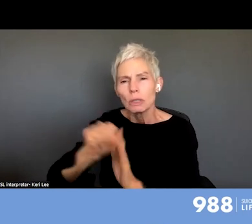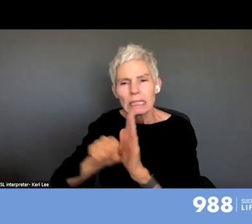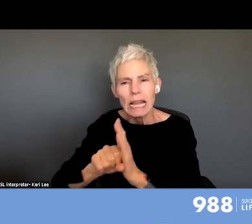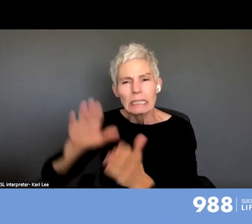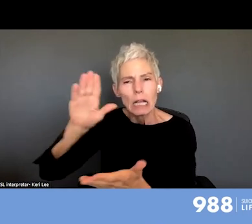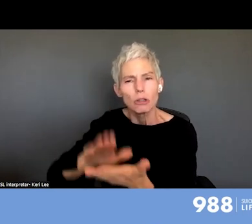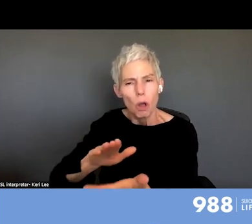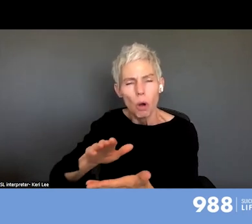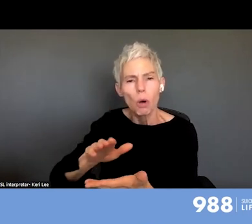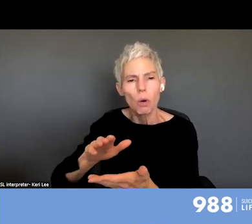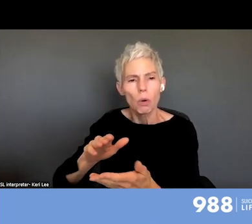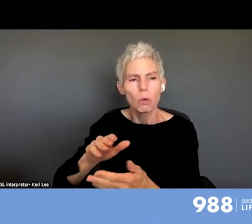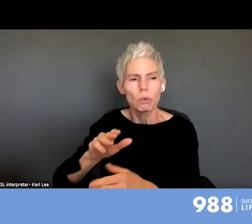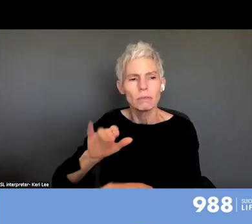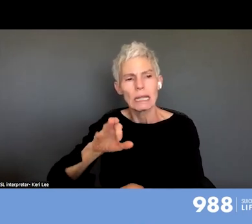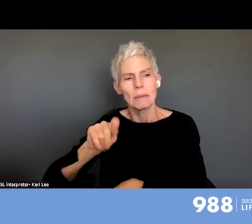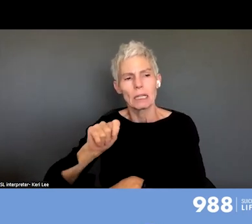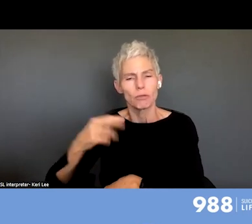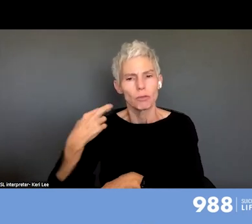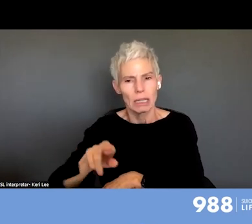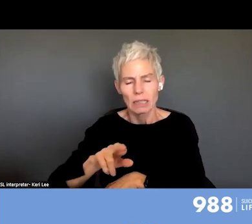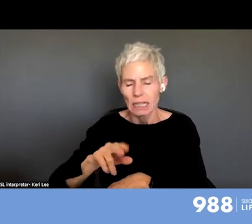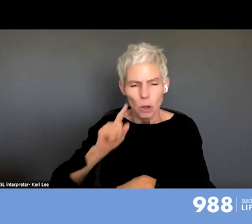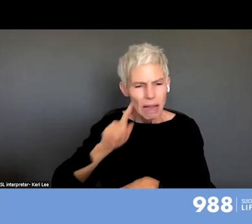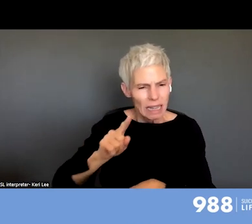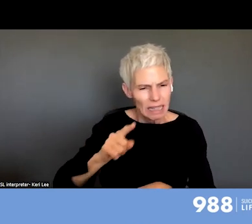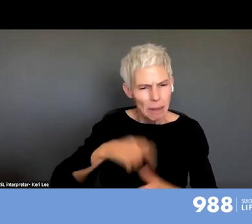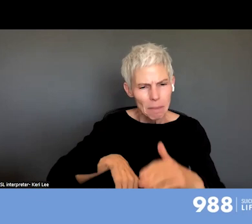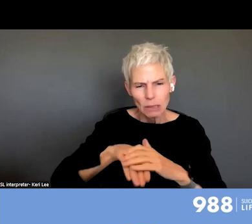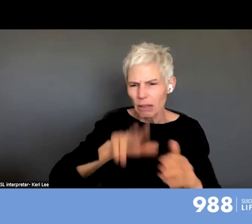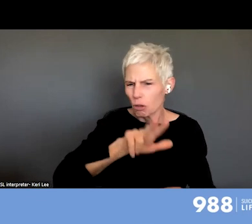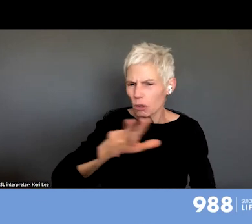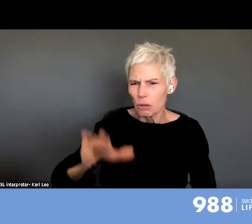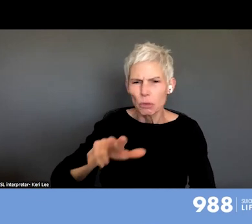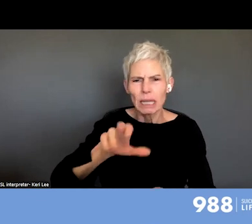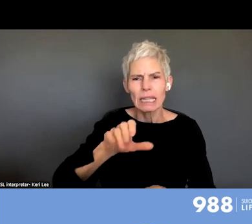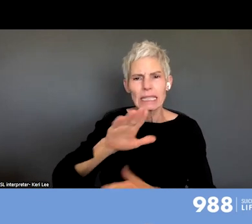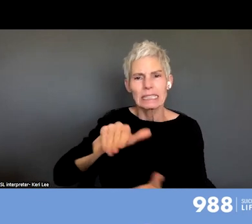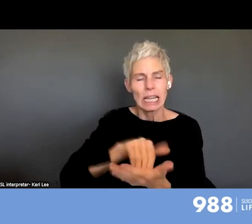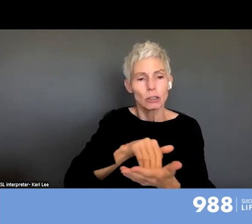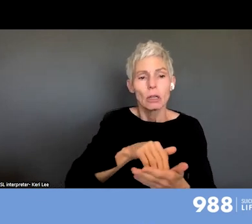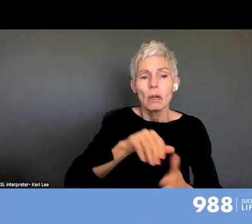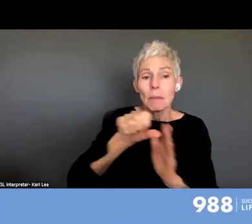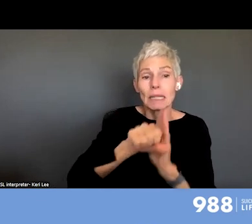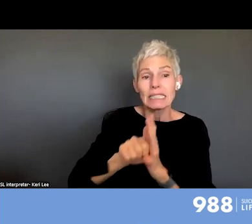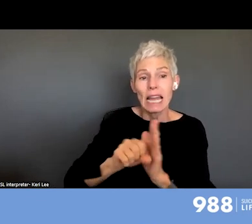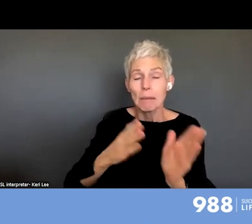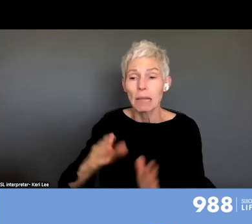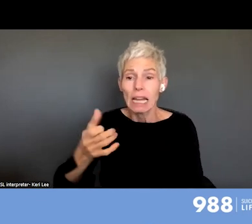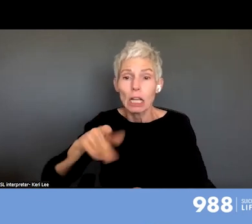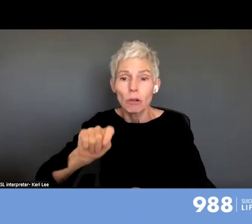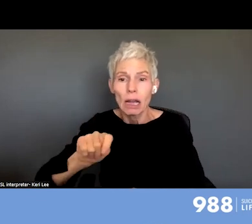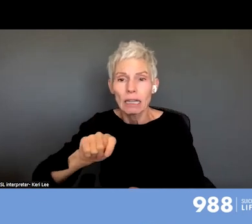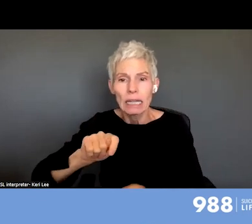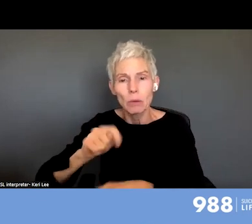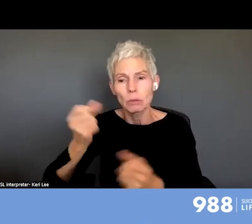specific period of time. So I think it was up to like 33 centers, where the state planning grant, I think we had like 144 centers reporting data,